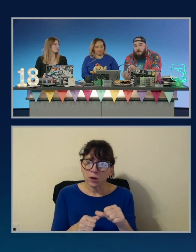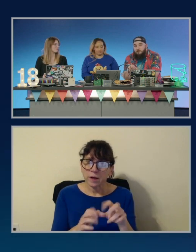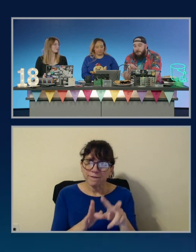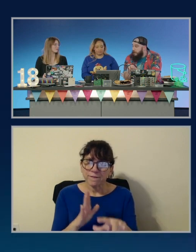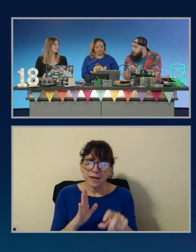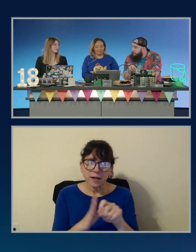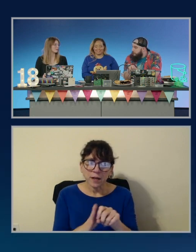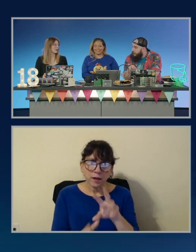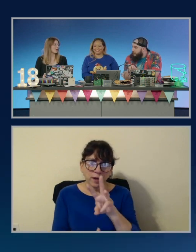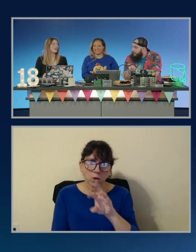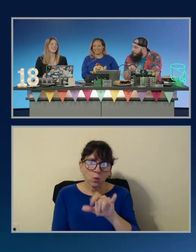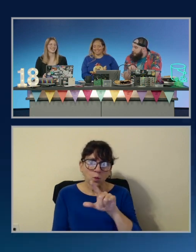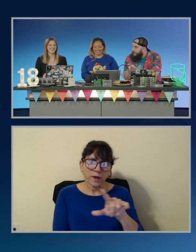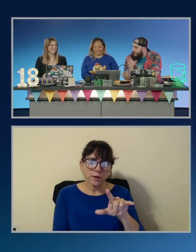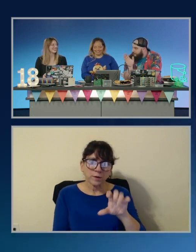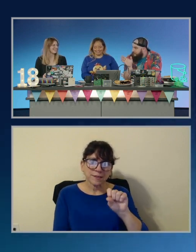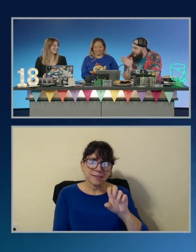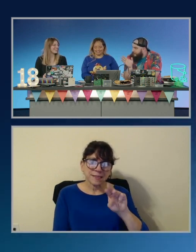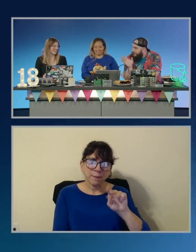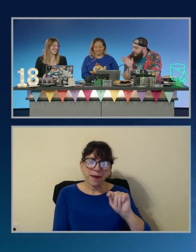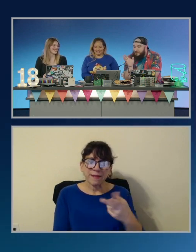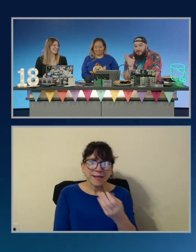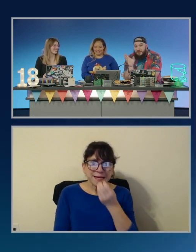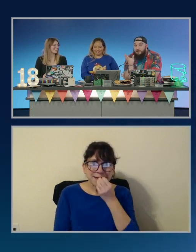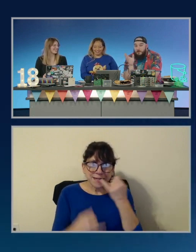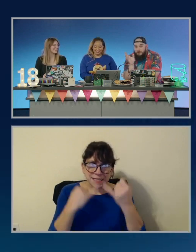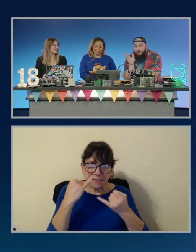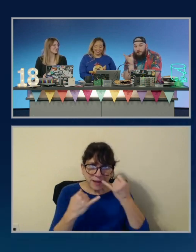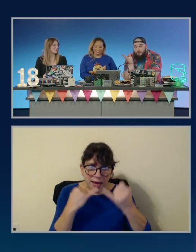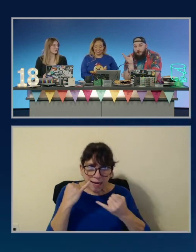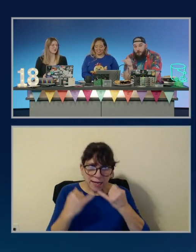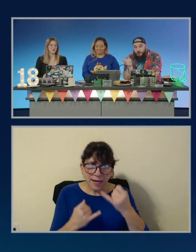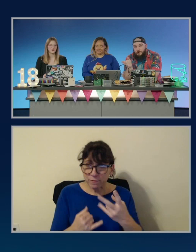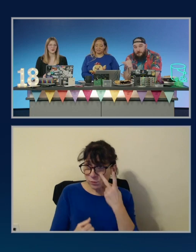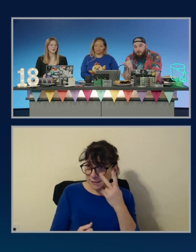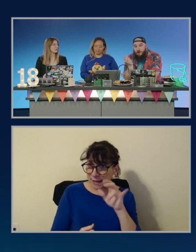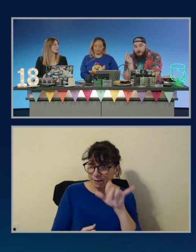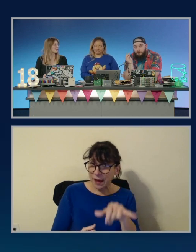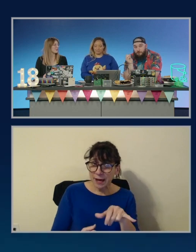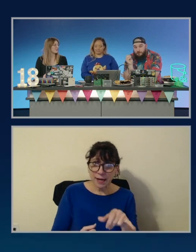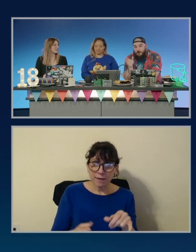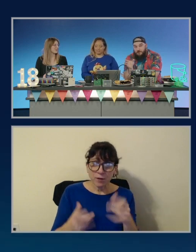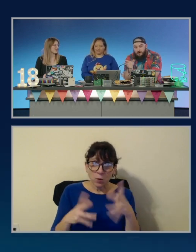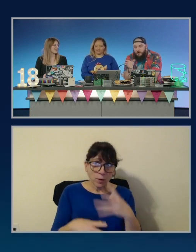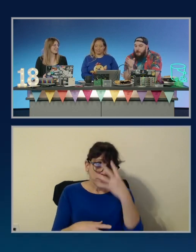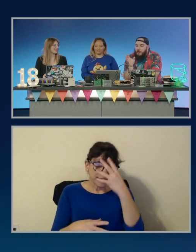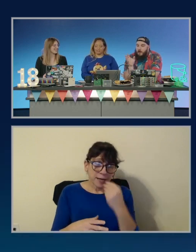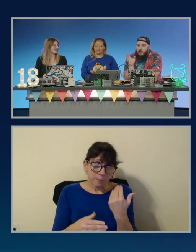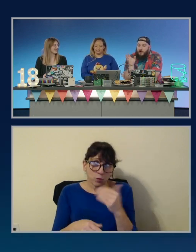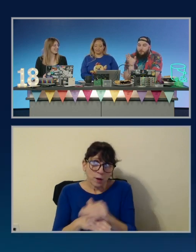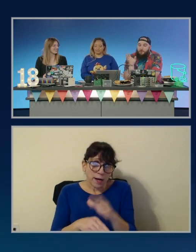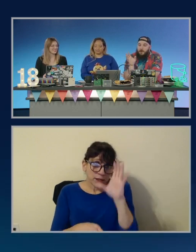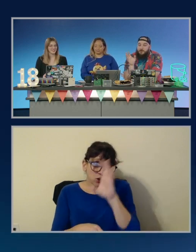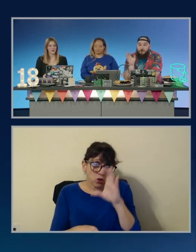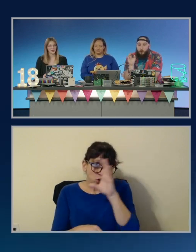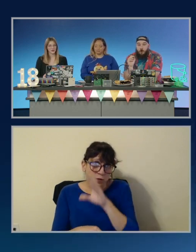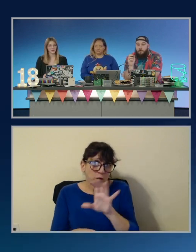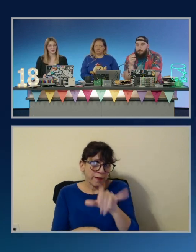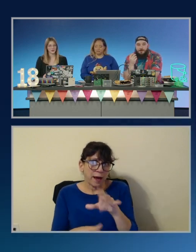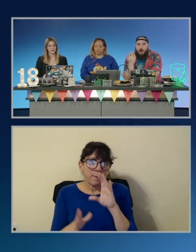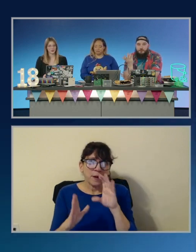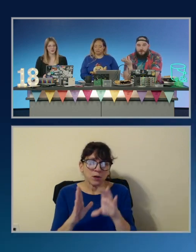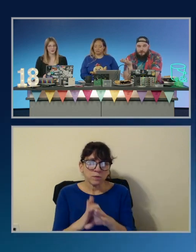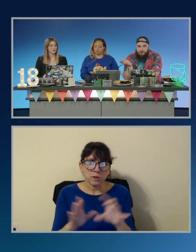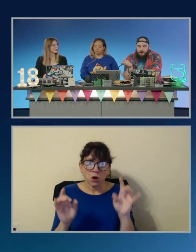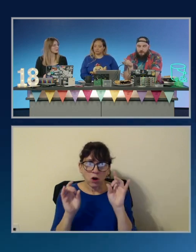Smith eating spaghetti. Oh, Have you seen that? Yes. If you don't want to sleep tonight, search for that. It was horrible.